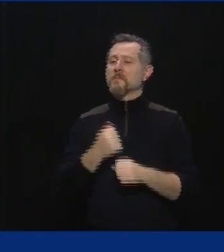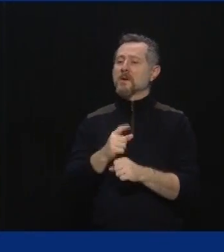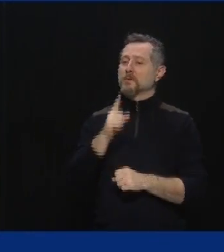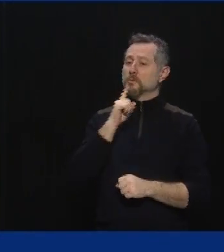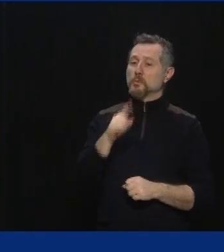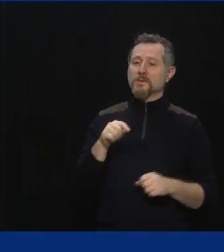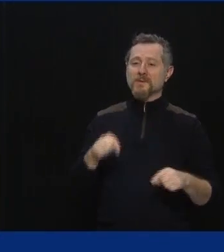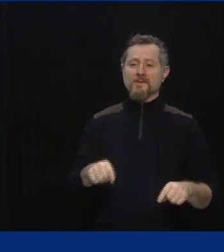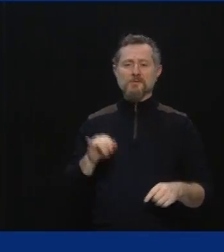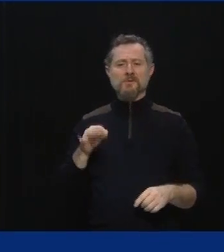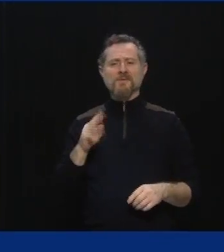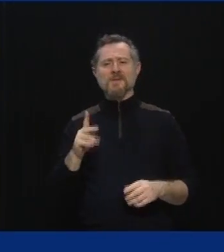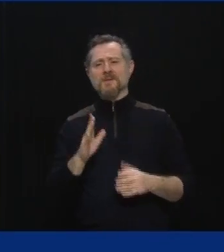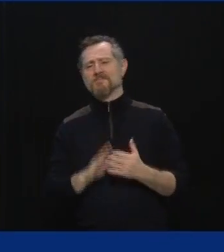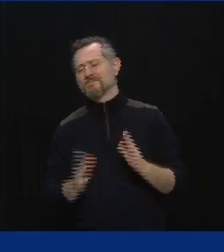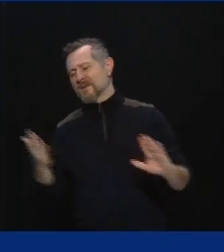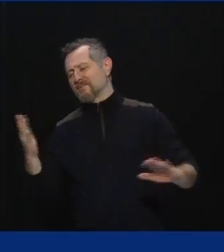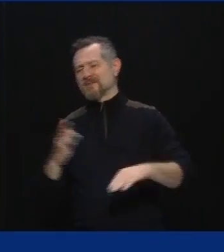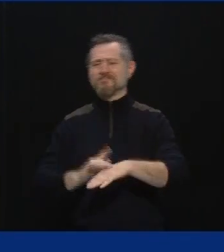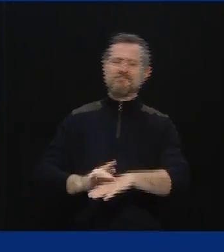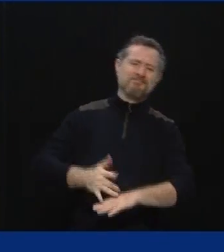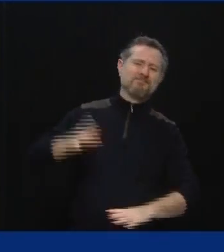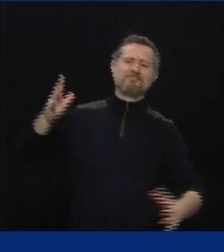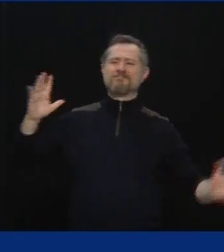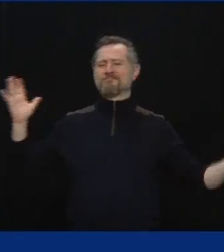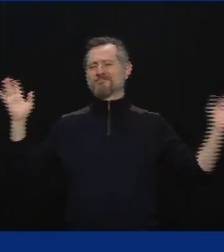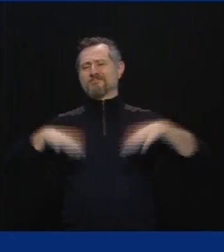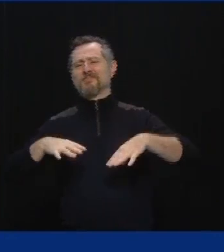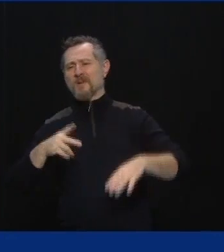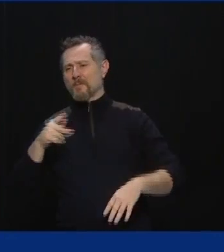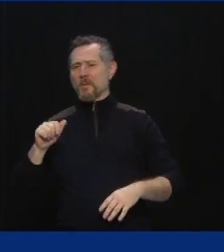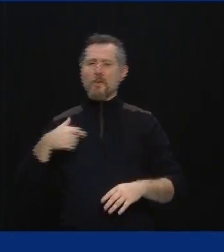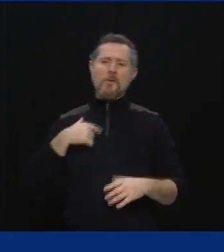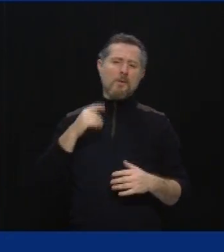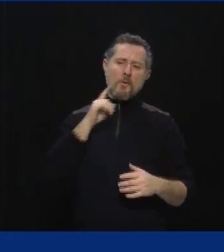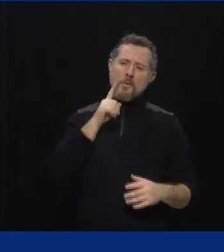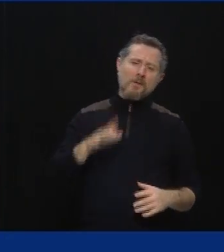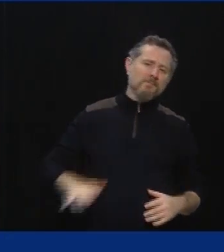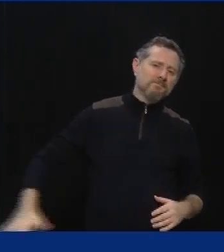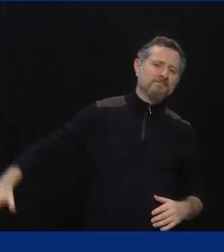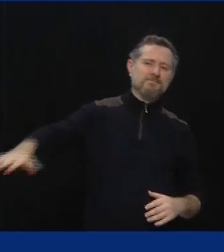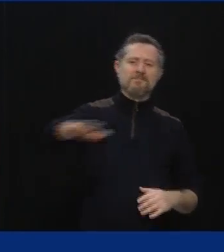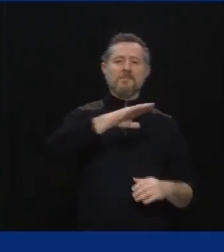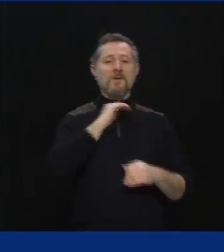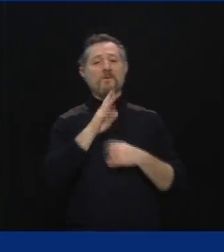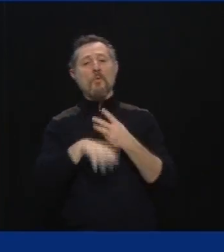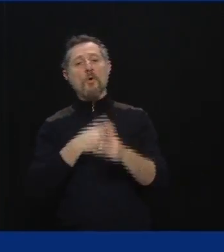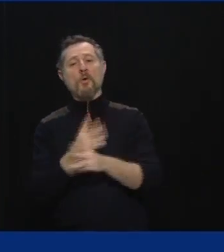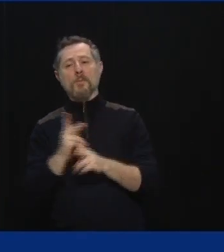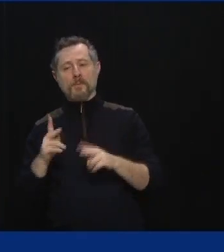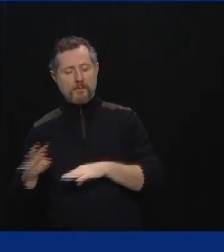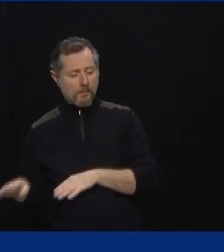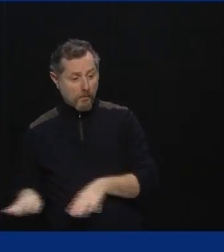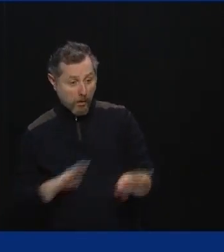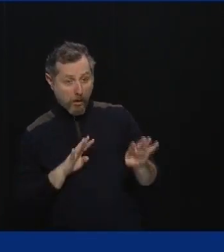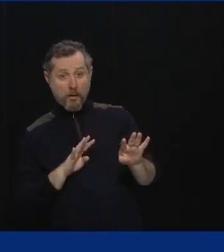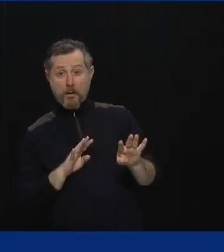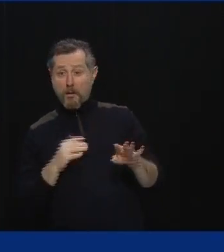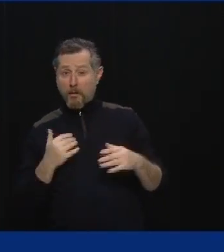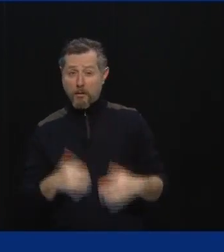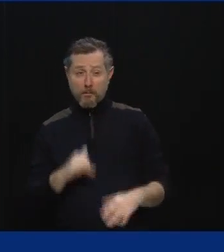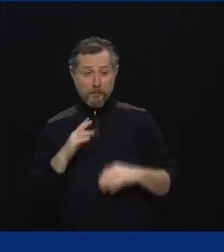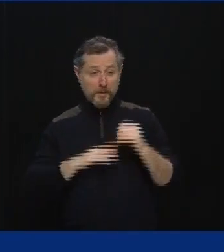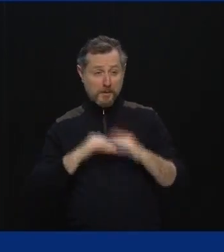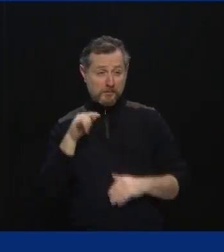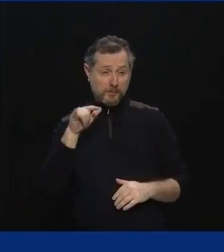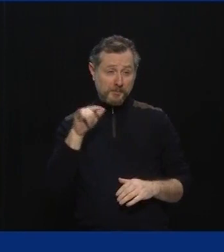Authority. We aspire to be a national model and a leader in implementing this commitment. And I believe